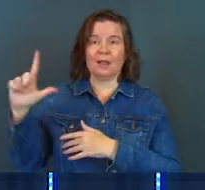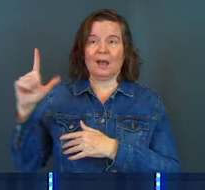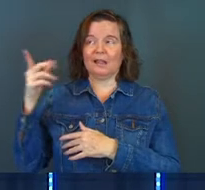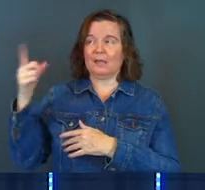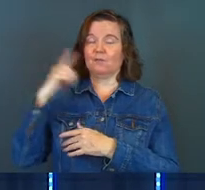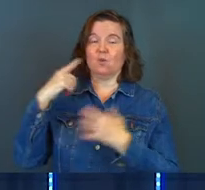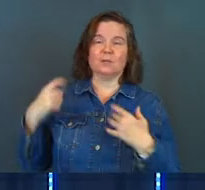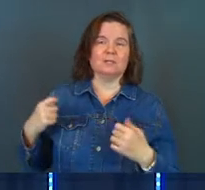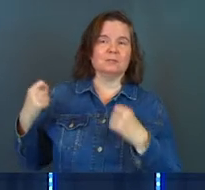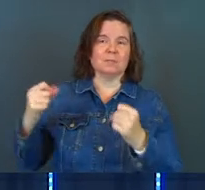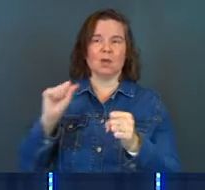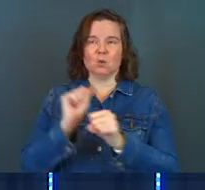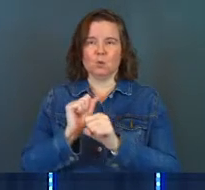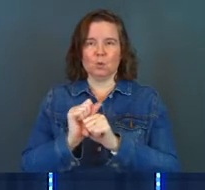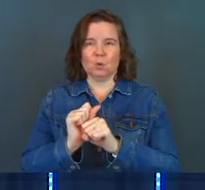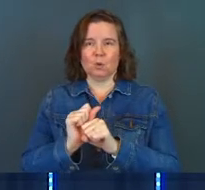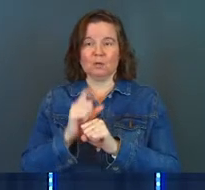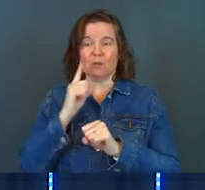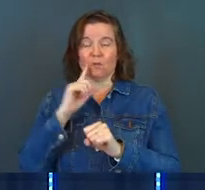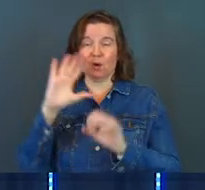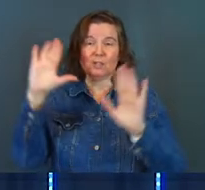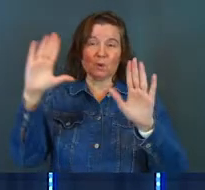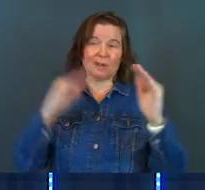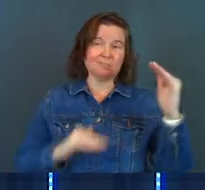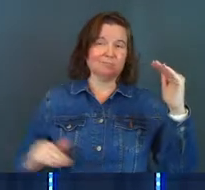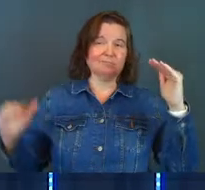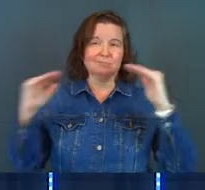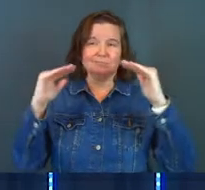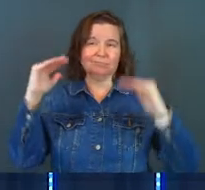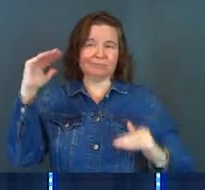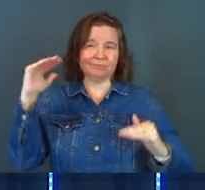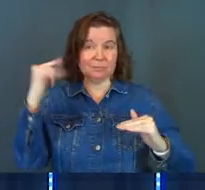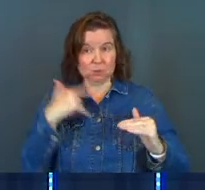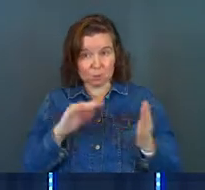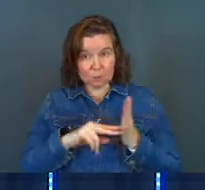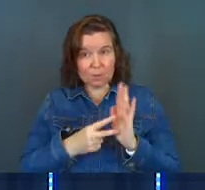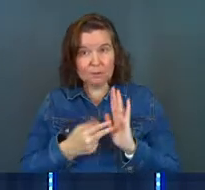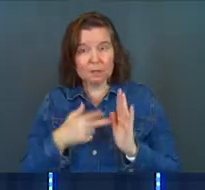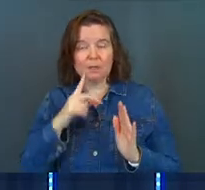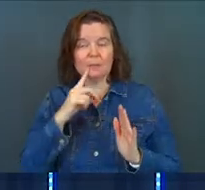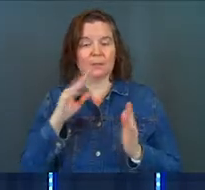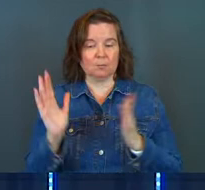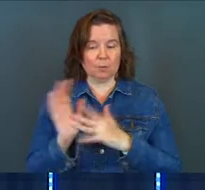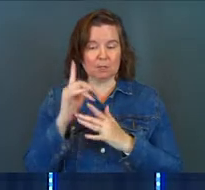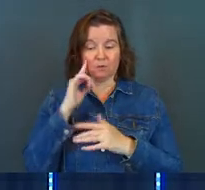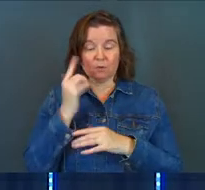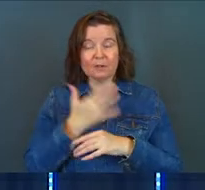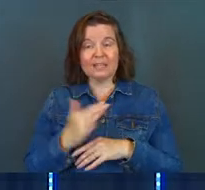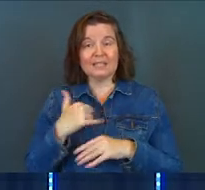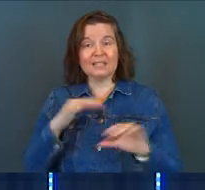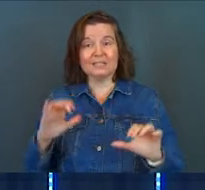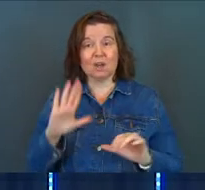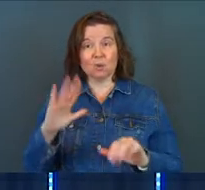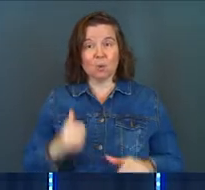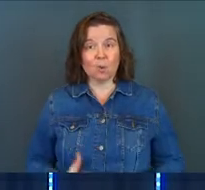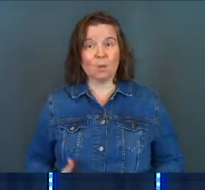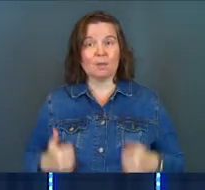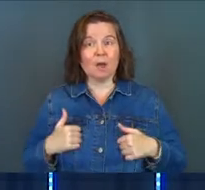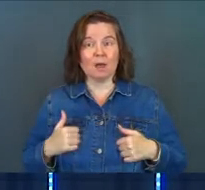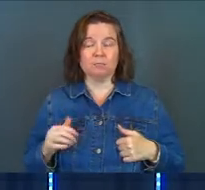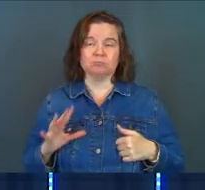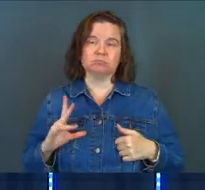mighty works. Praise his unequaled greatness. Praising him for his mighty works. You know what that means? That means praise him for the things he's done in your